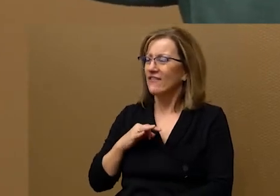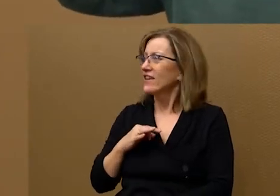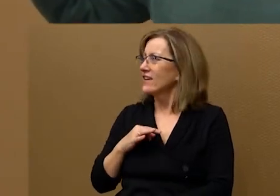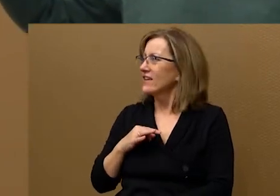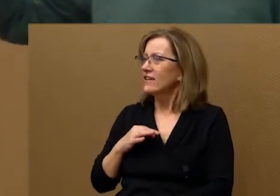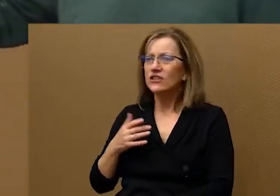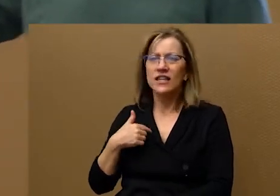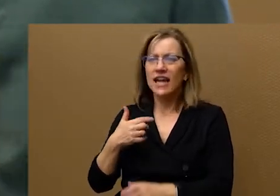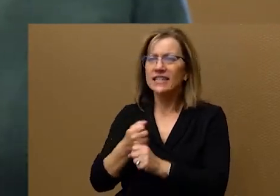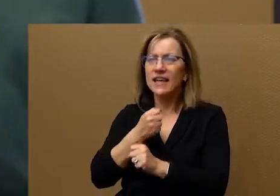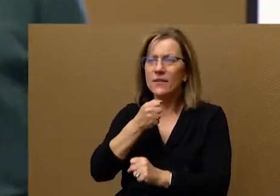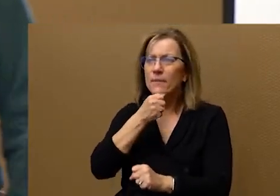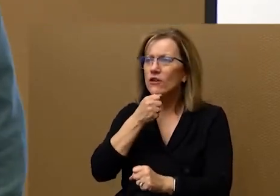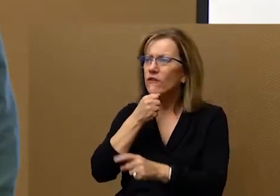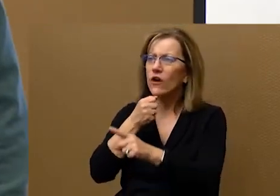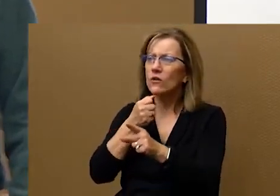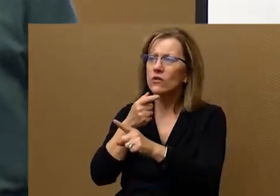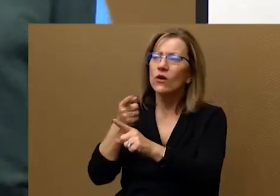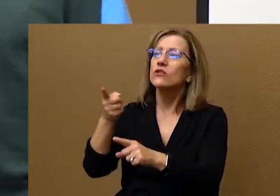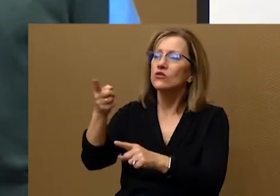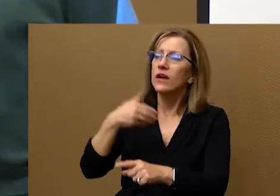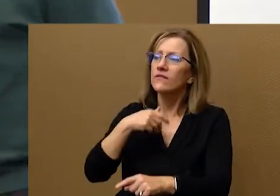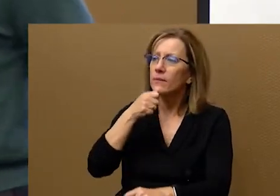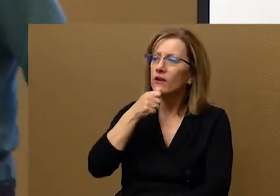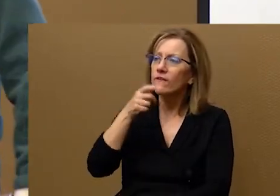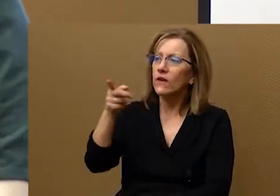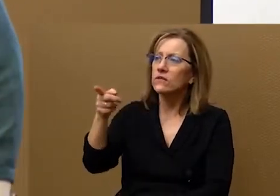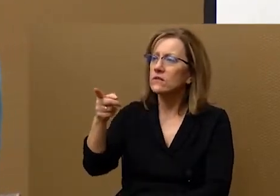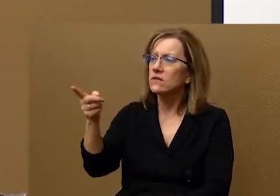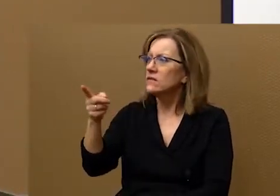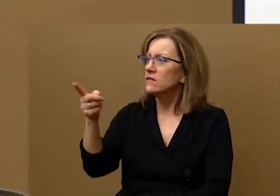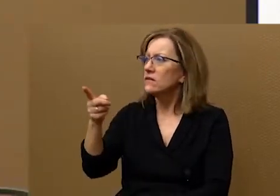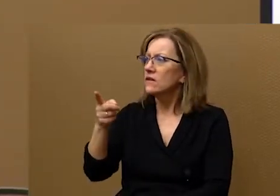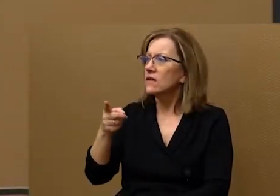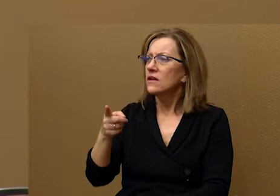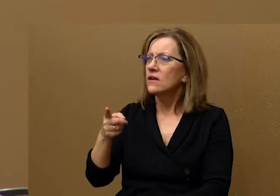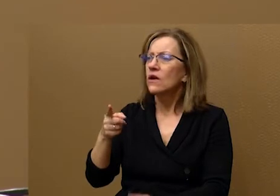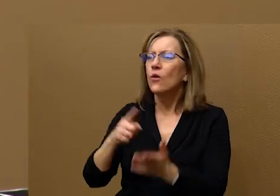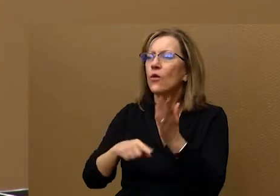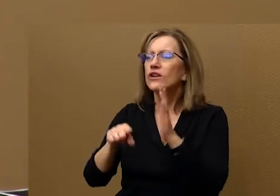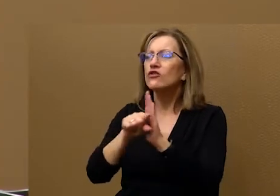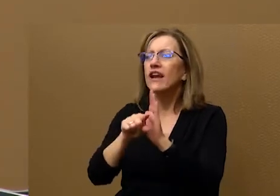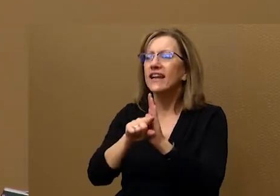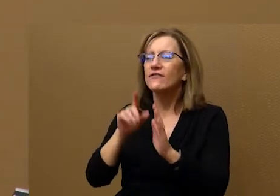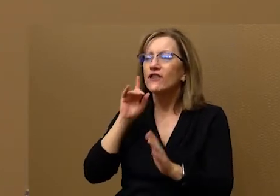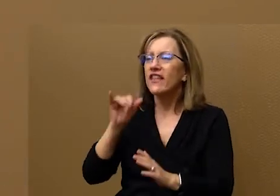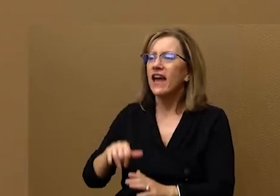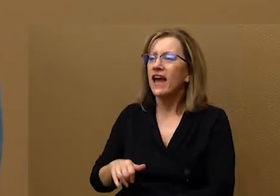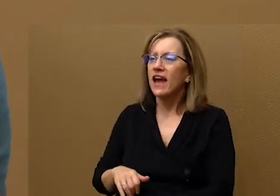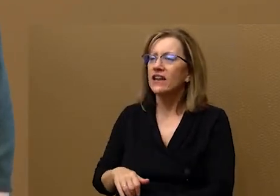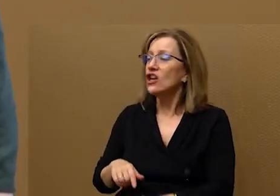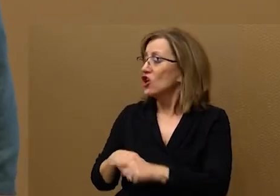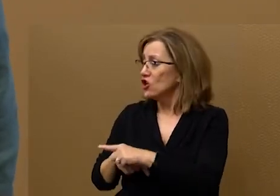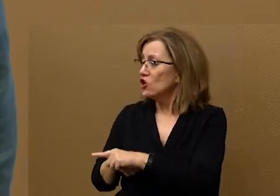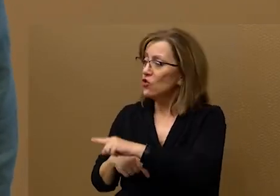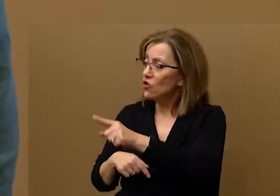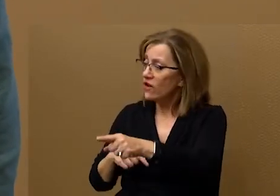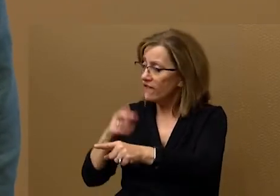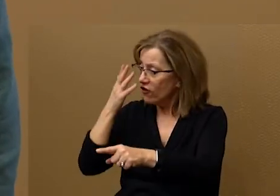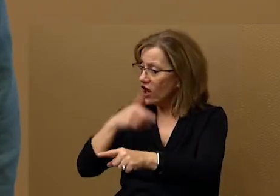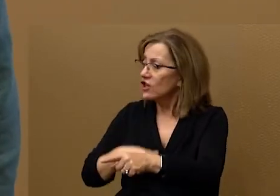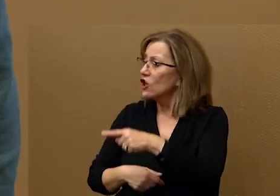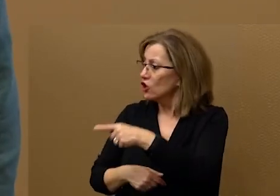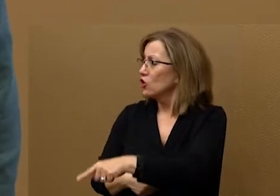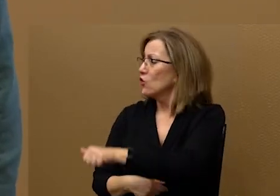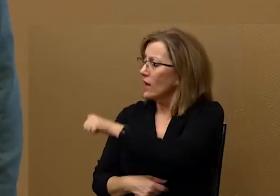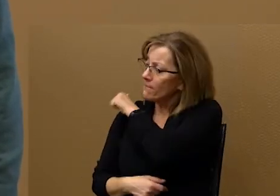microphone? Oh, sorry. Oh, you've got it. Thank you. Give that a grade. Raise your hand, please. Who says A? Any votes